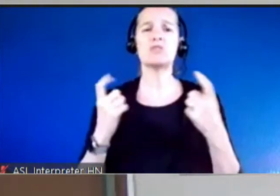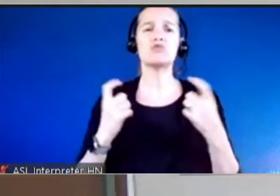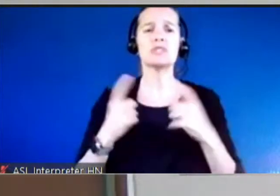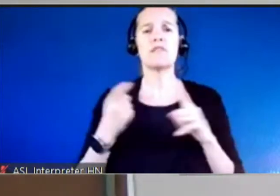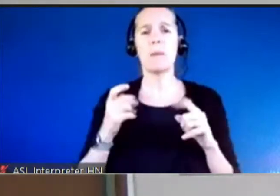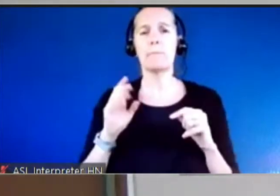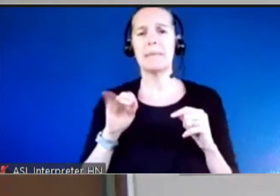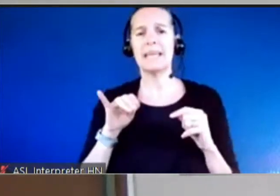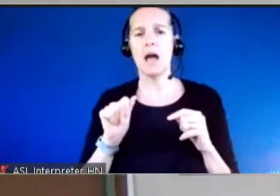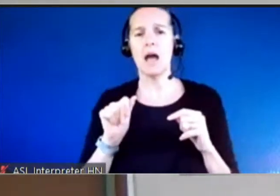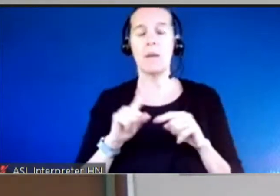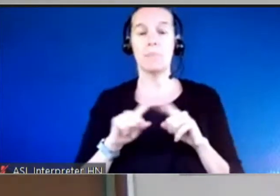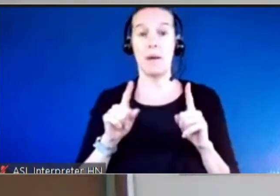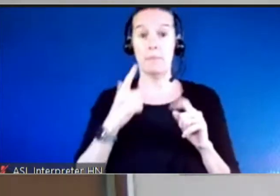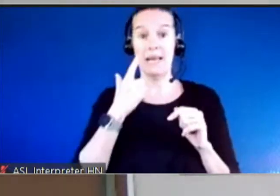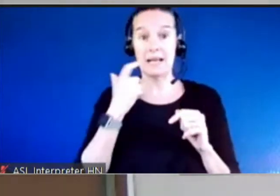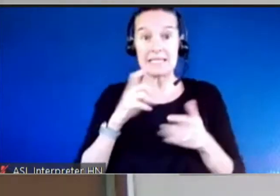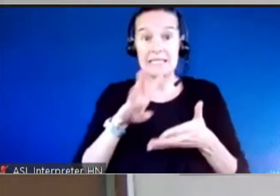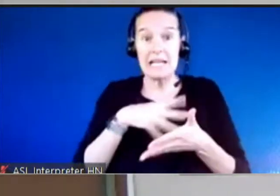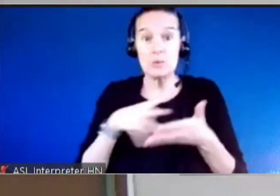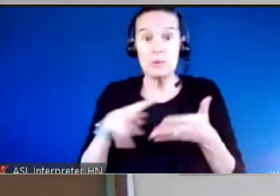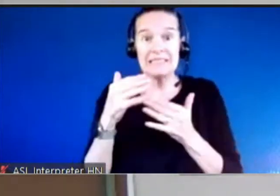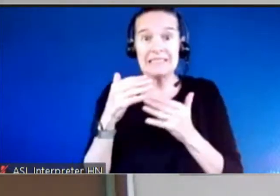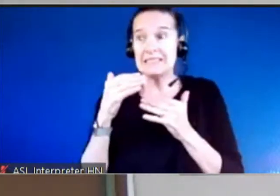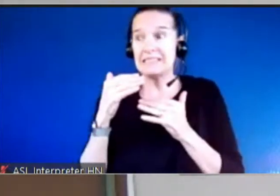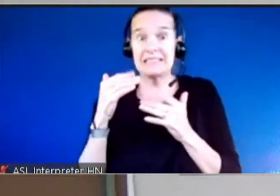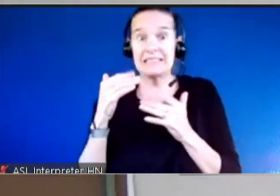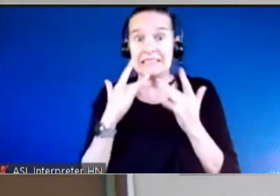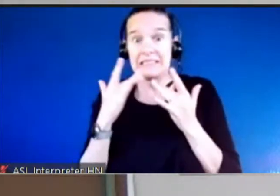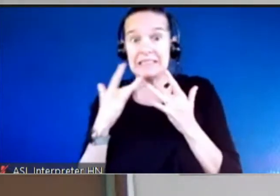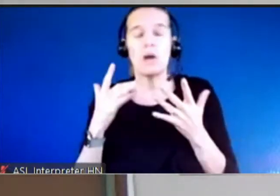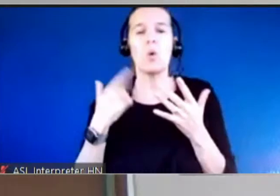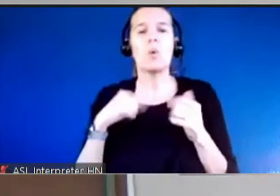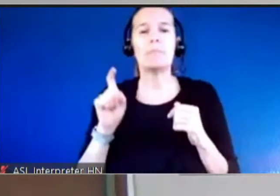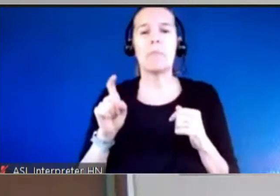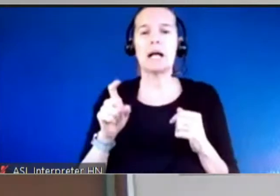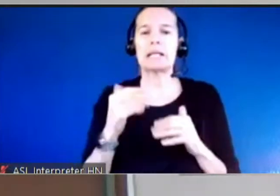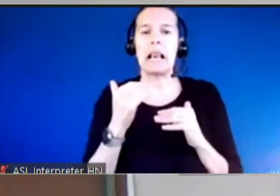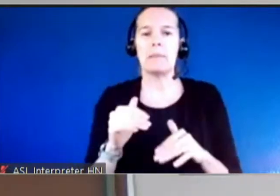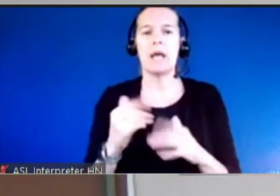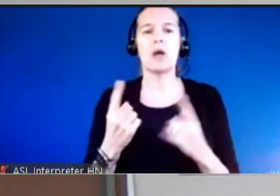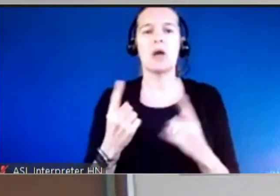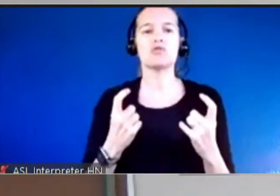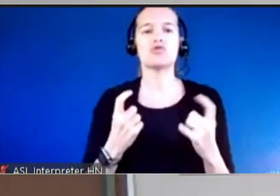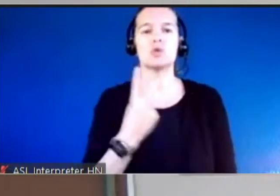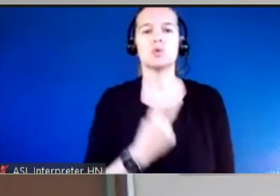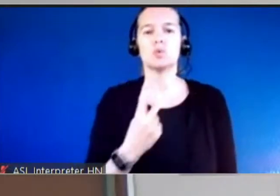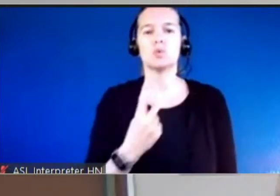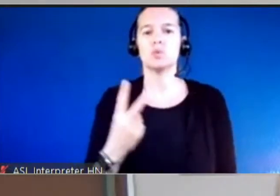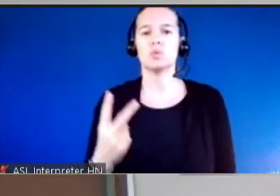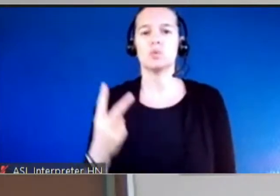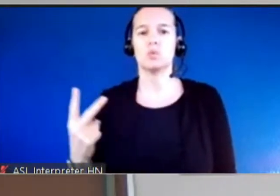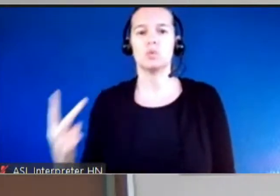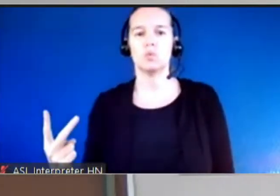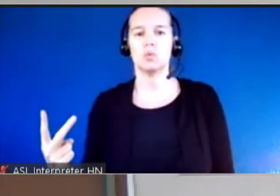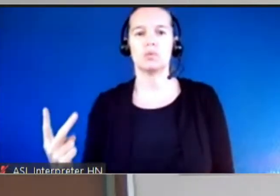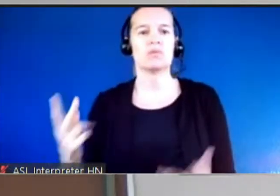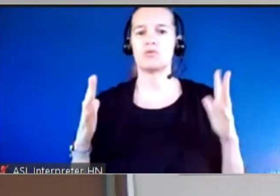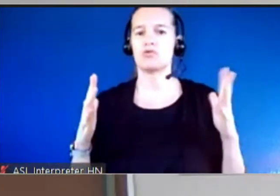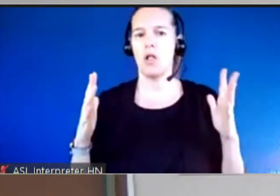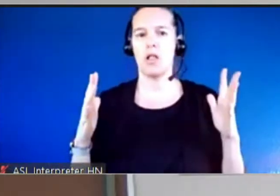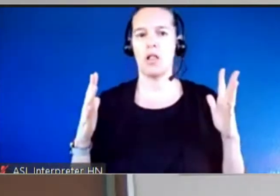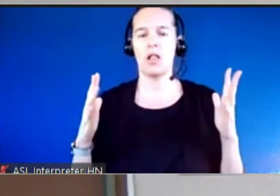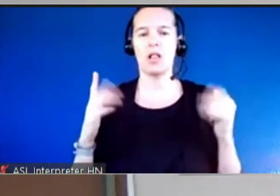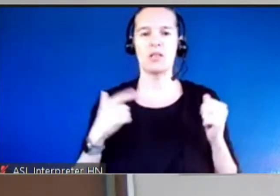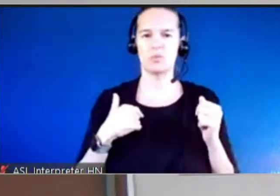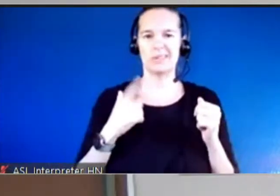Unfortunately, due to scheduling, we have to limit these questions to 2 questions from each media outlet in order to preserve the schedules of